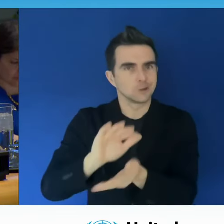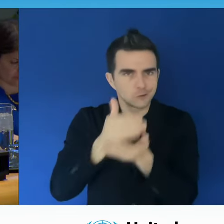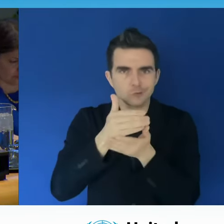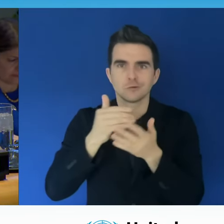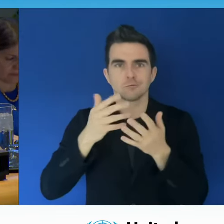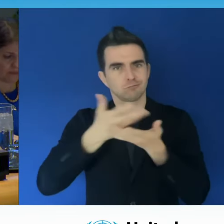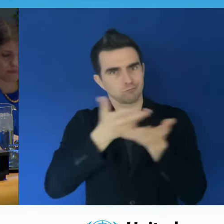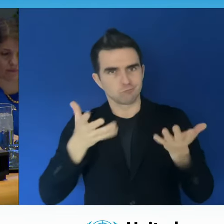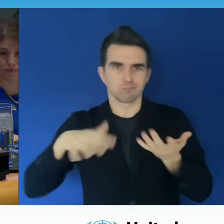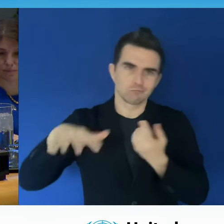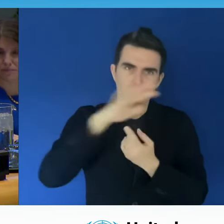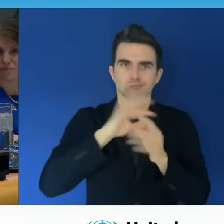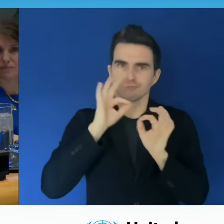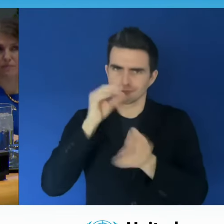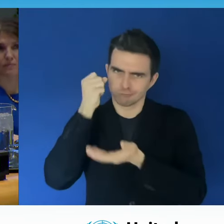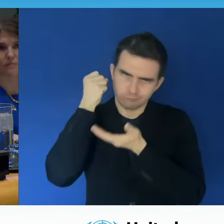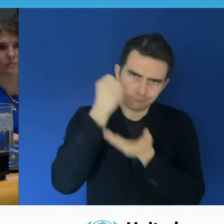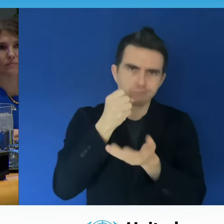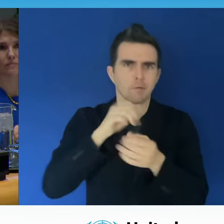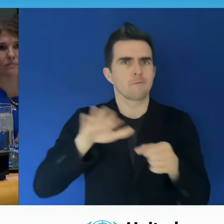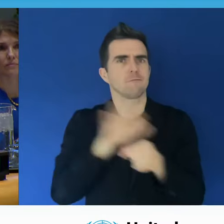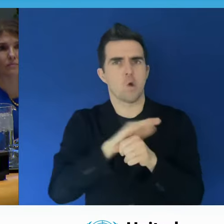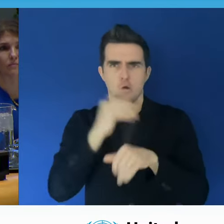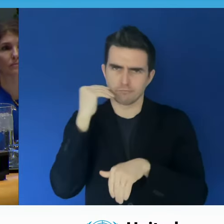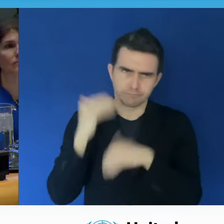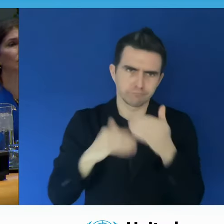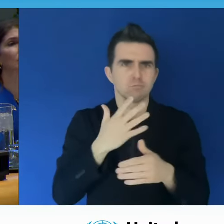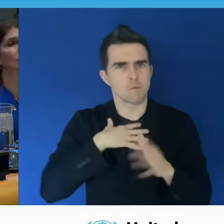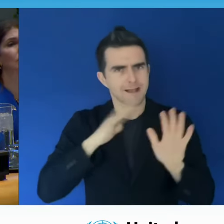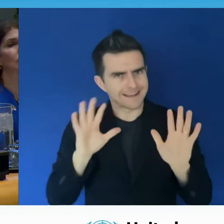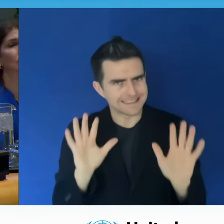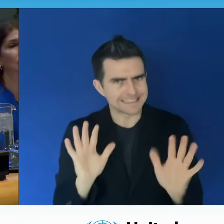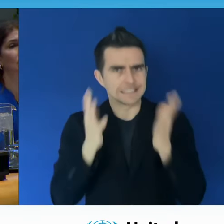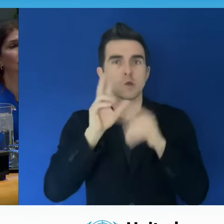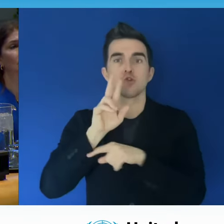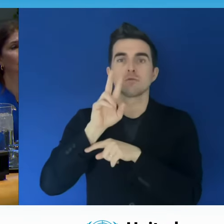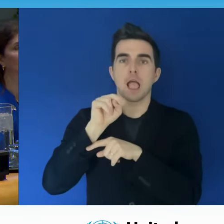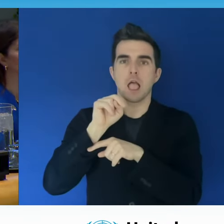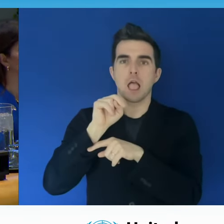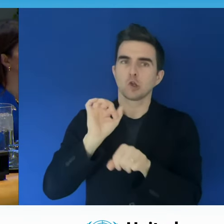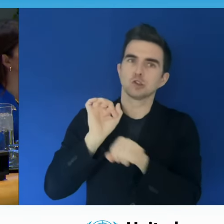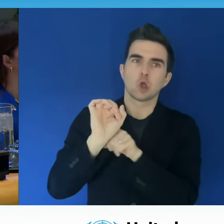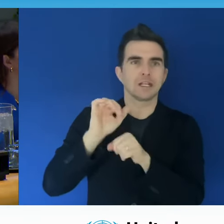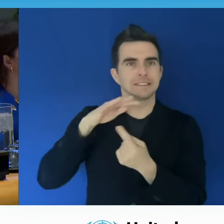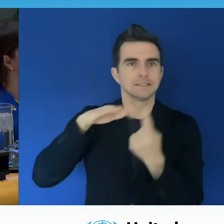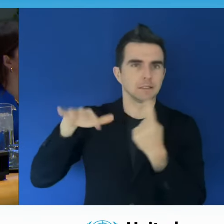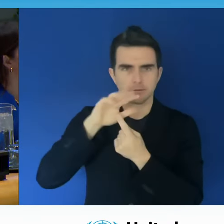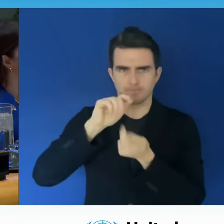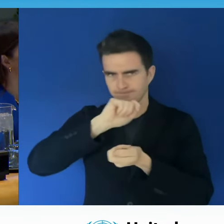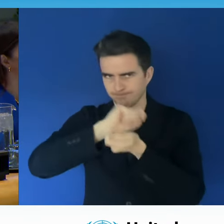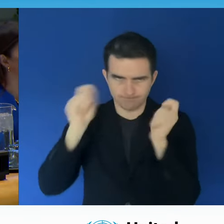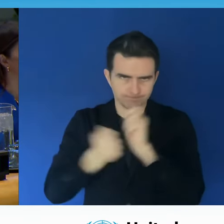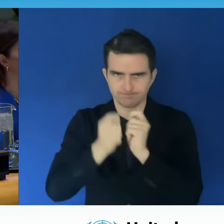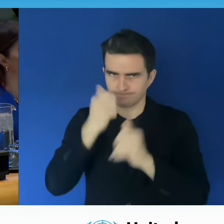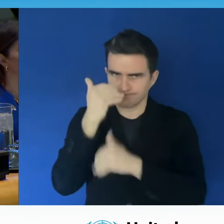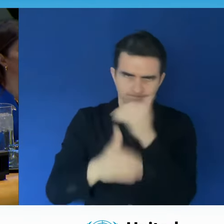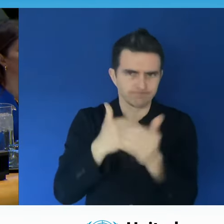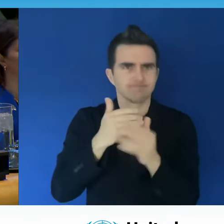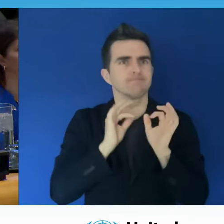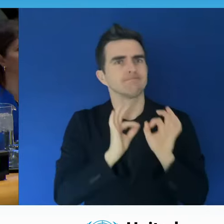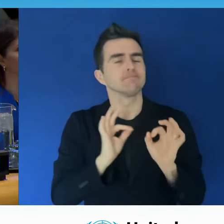leadership. Many of today's developing countries have no voice when those institutions were established 8 decades